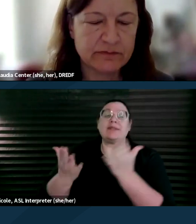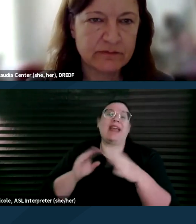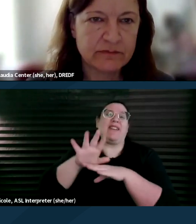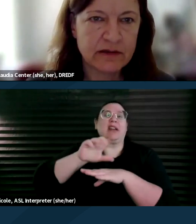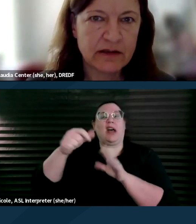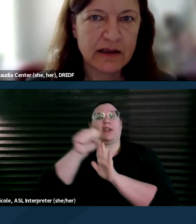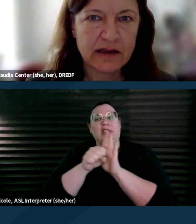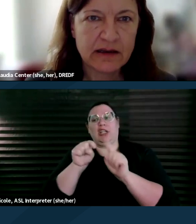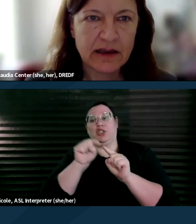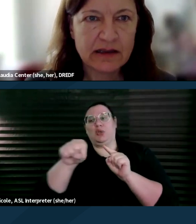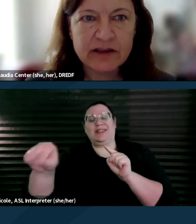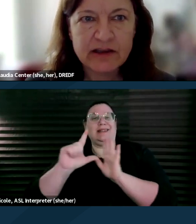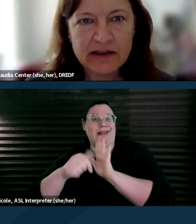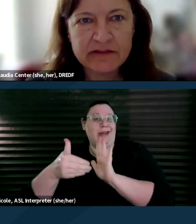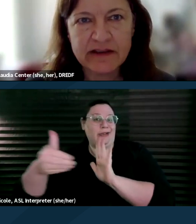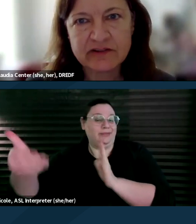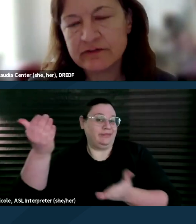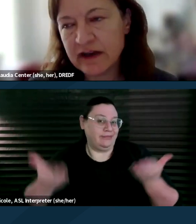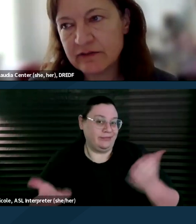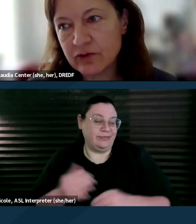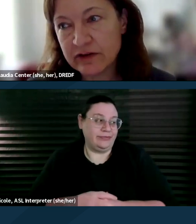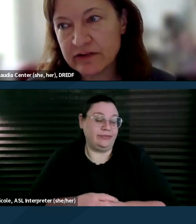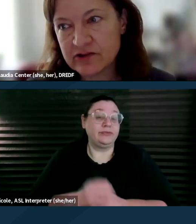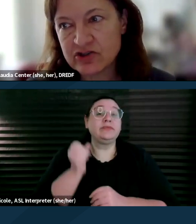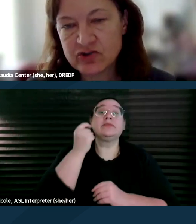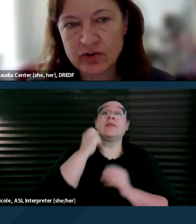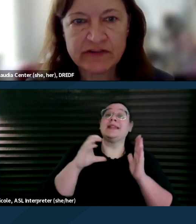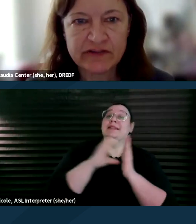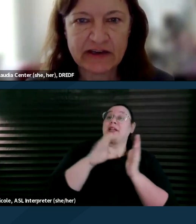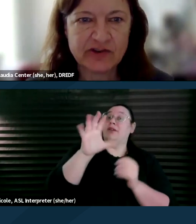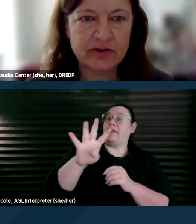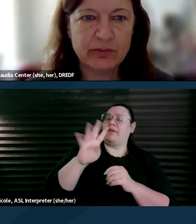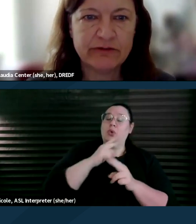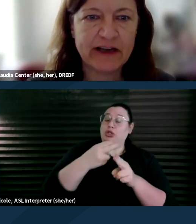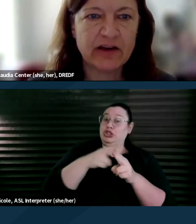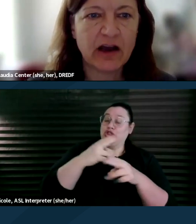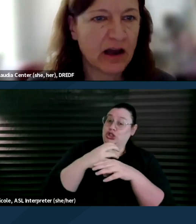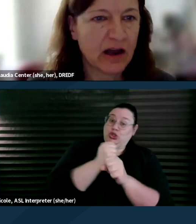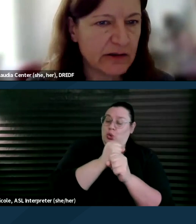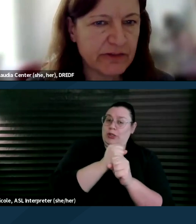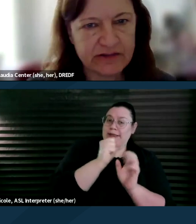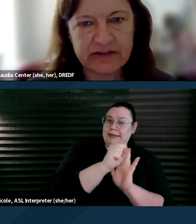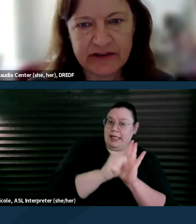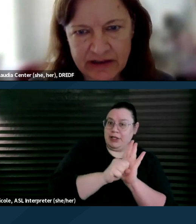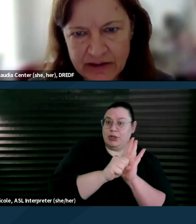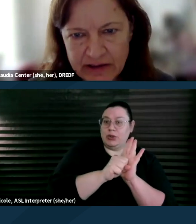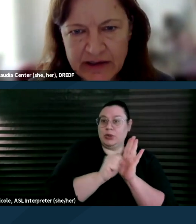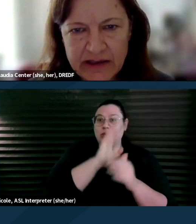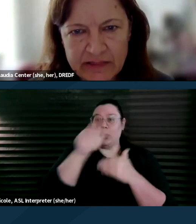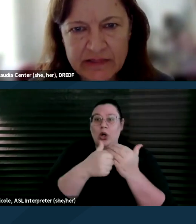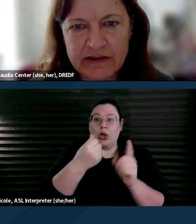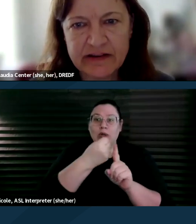road. And because Section 504 is such a short statute, we find all of the